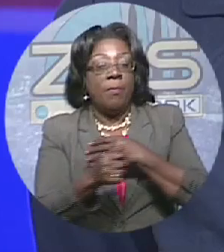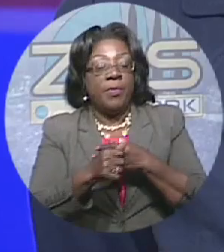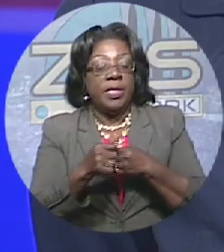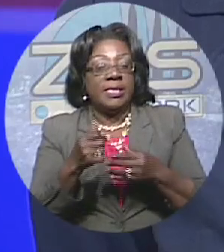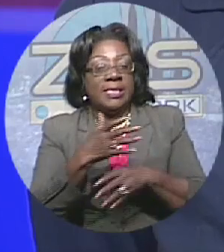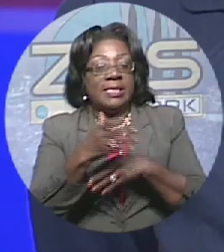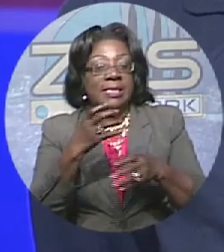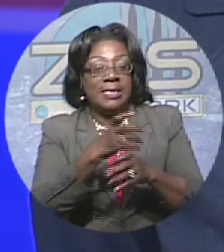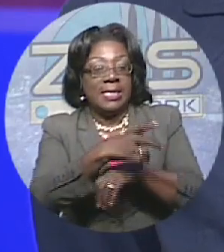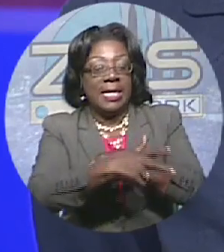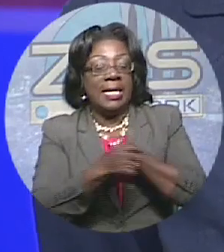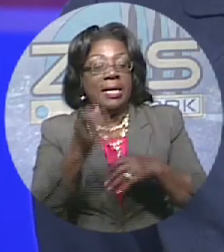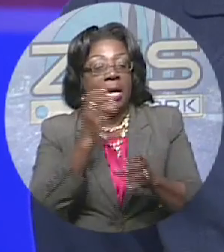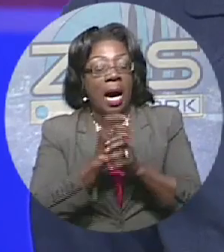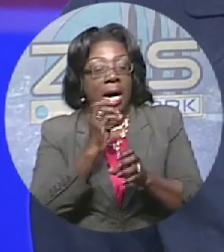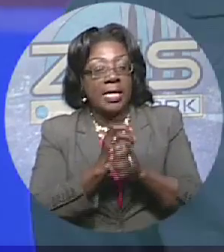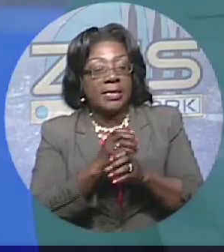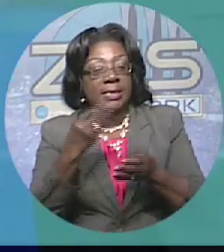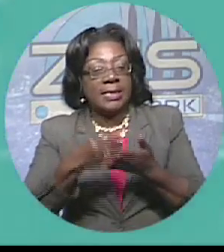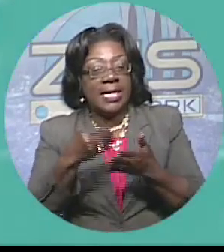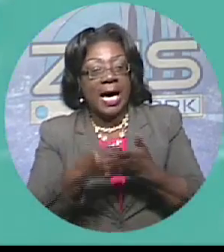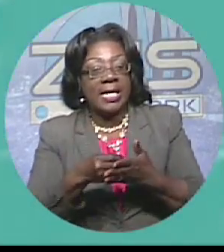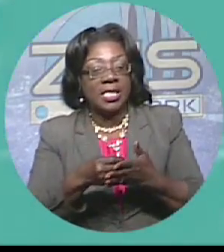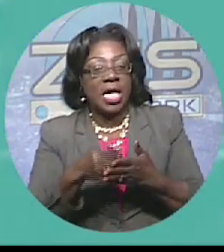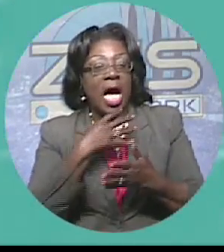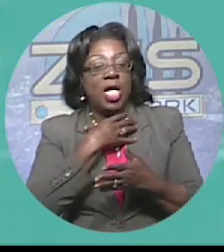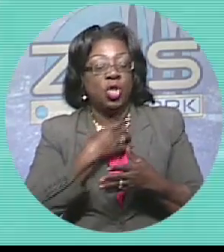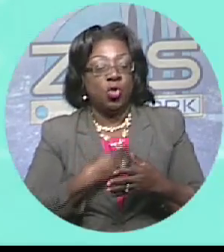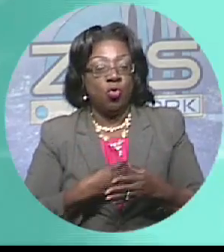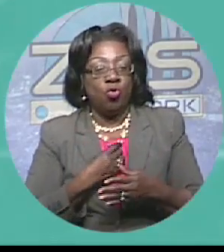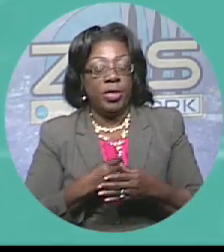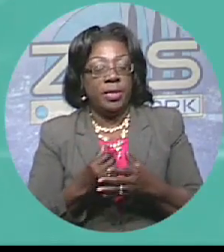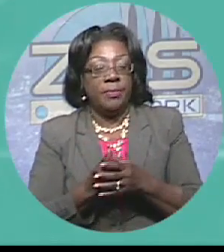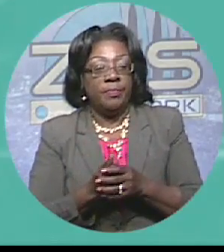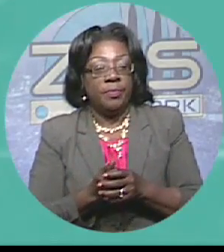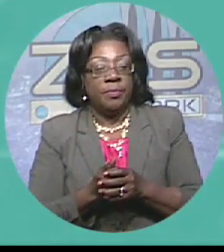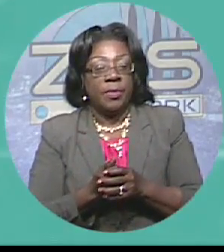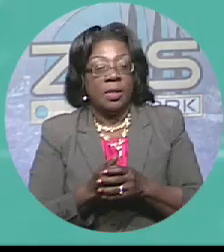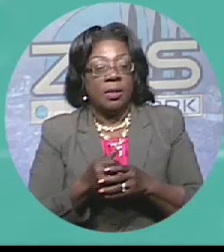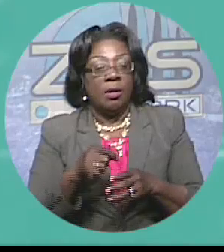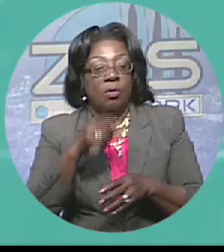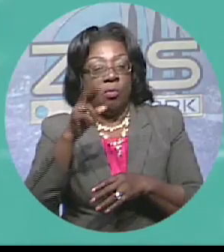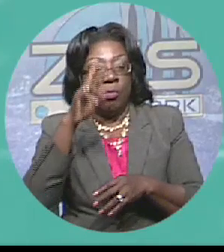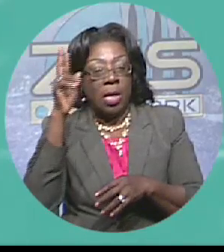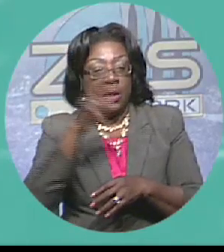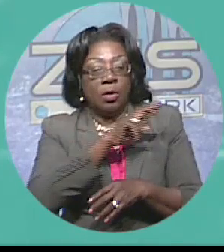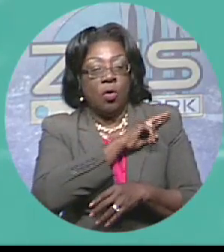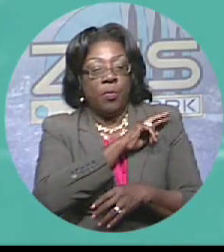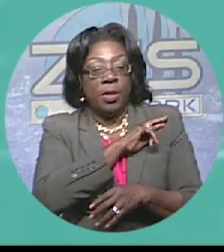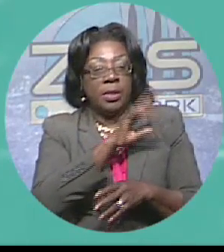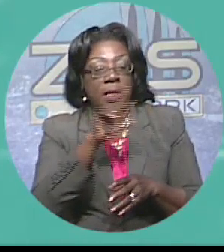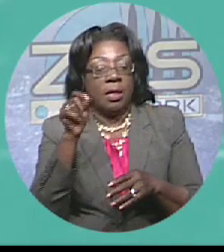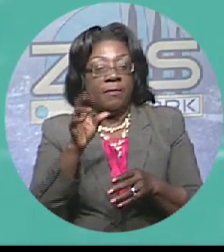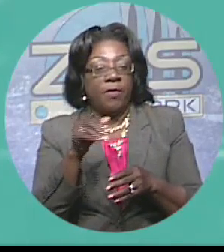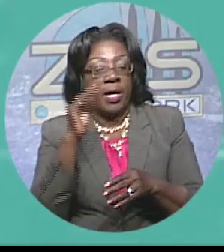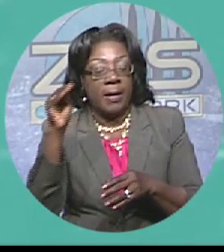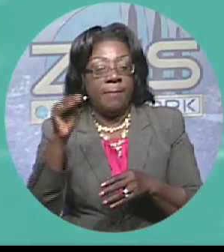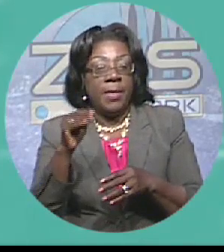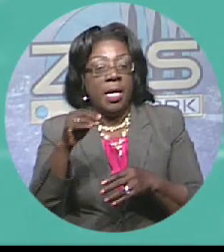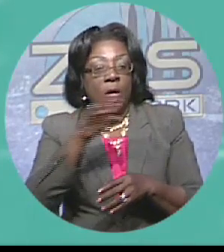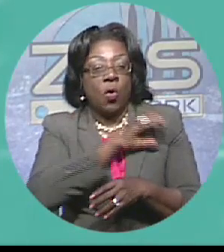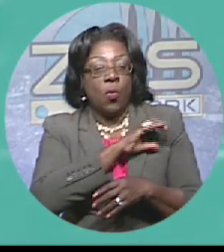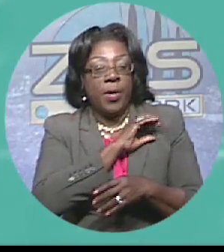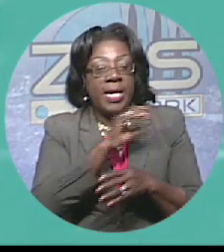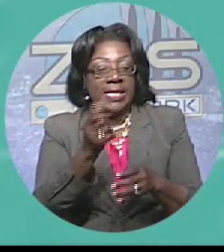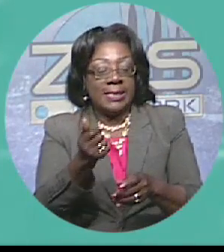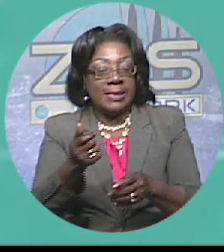few weeks. Additionally, police need your help in locating the other suspect, Brandon Cooper of Plantol Street. They say Cooper is